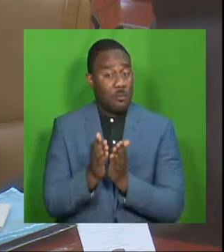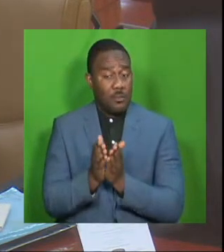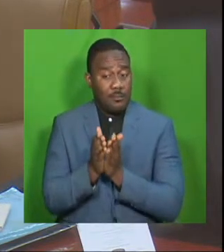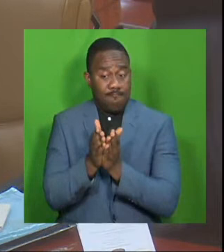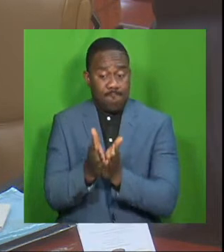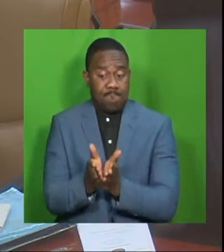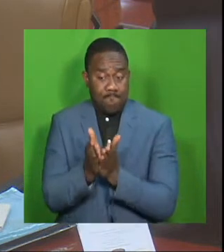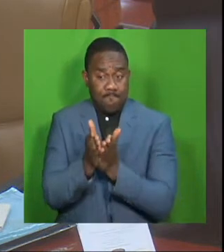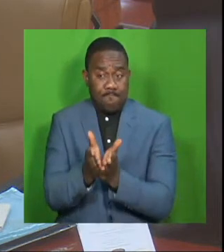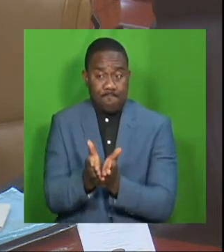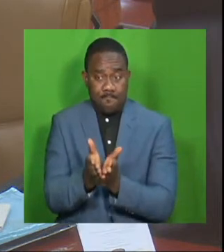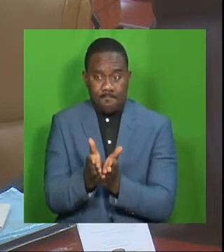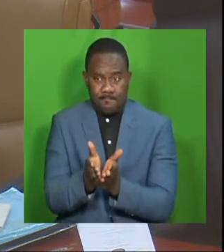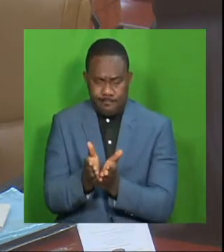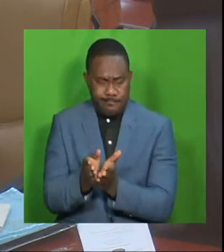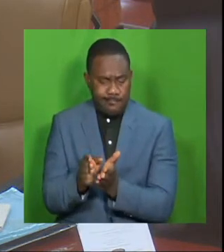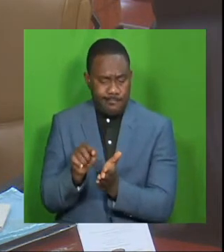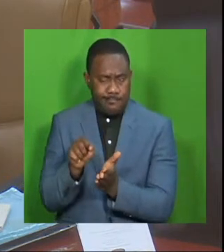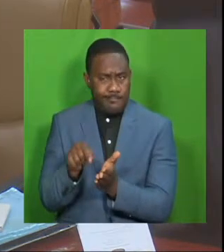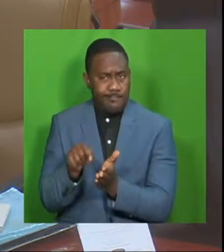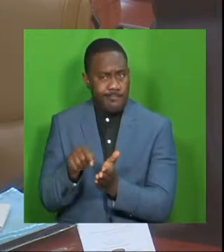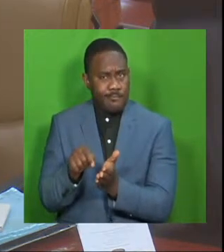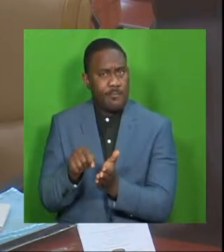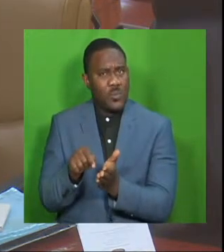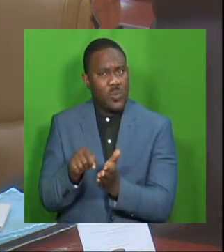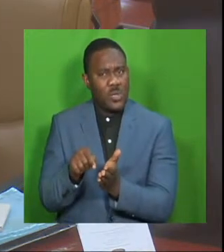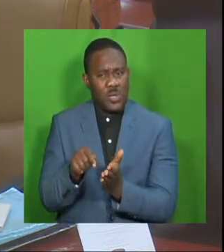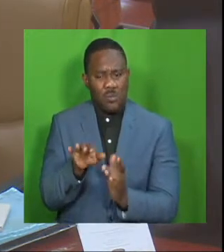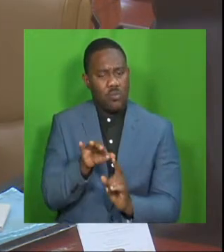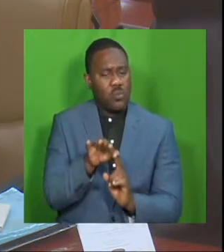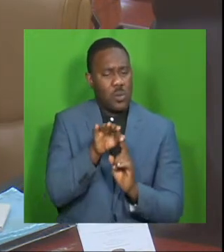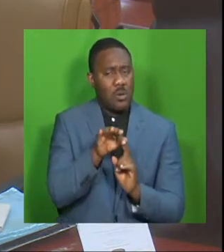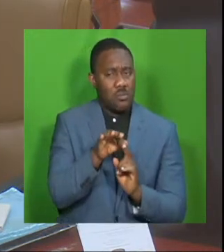in these are artisanal